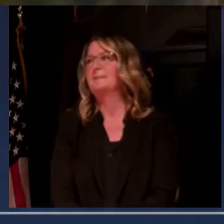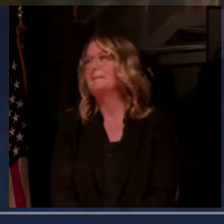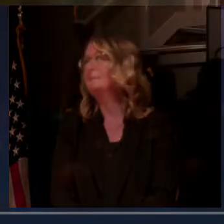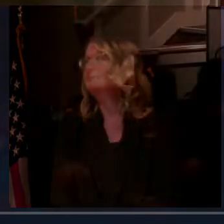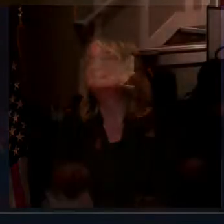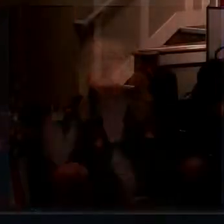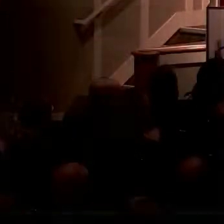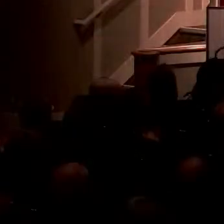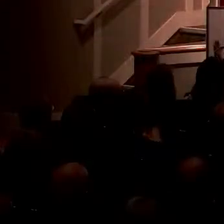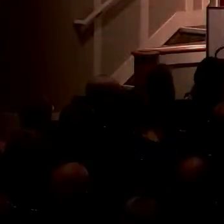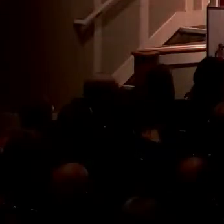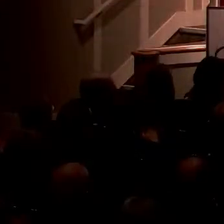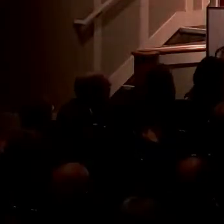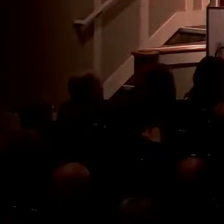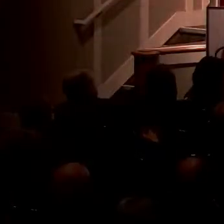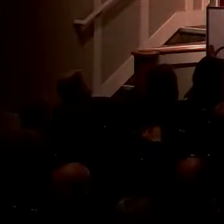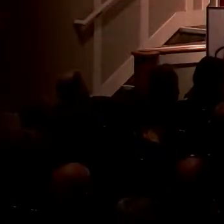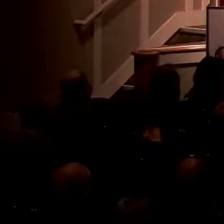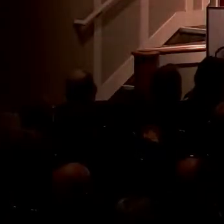Thank you. Thank you.